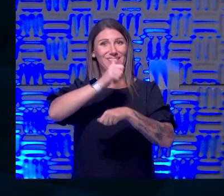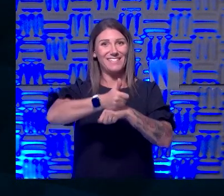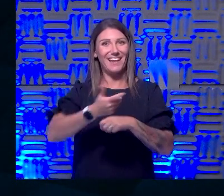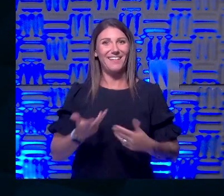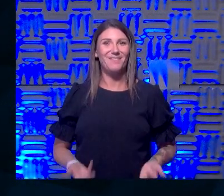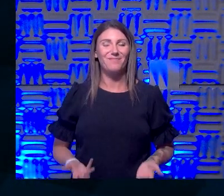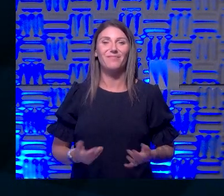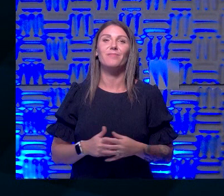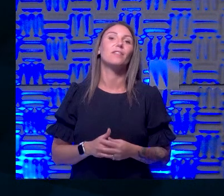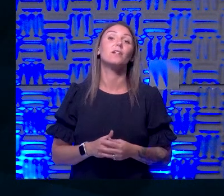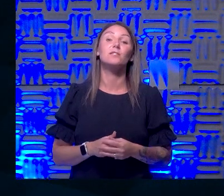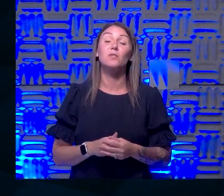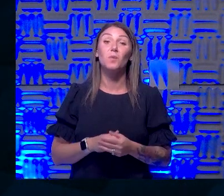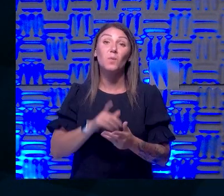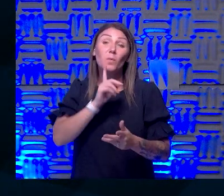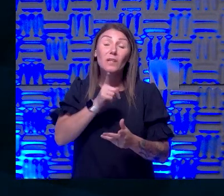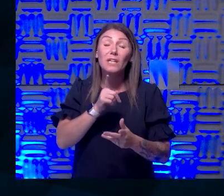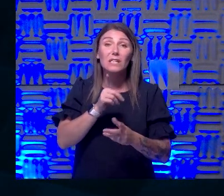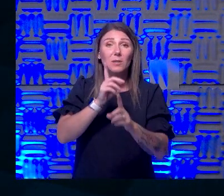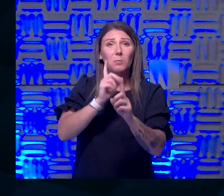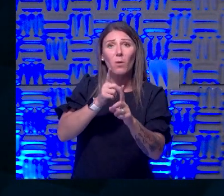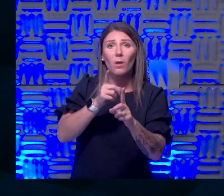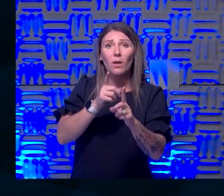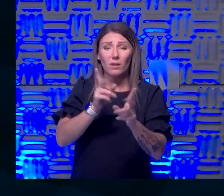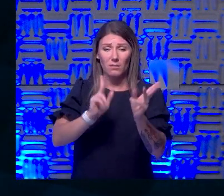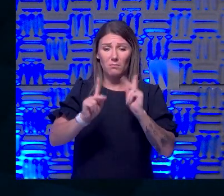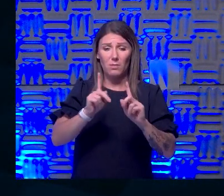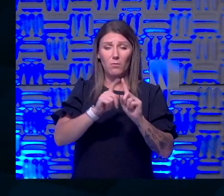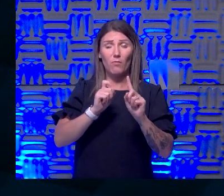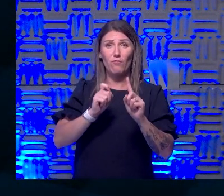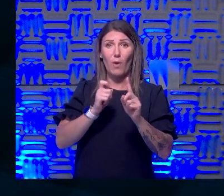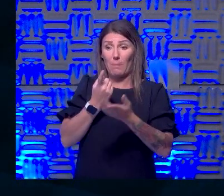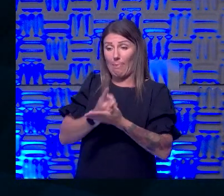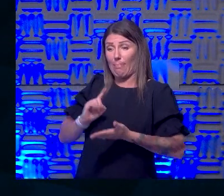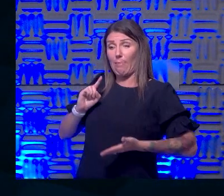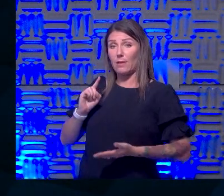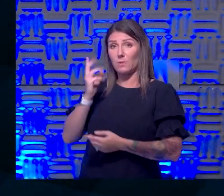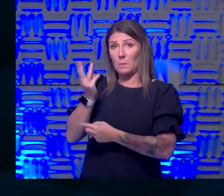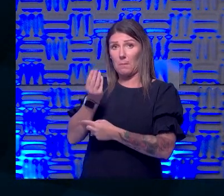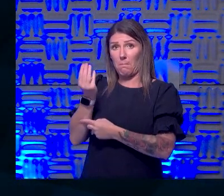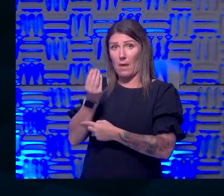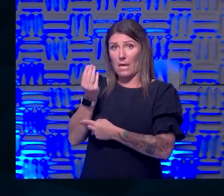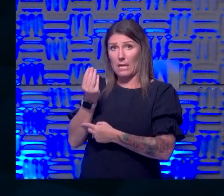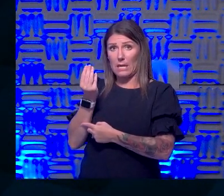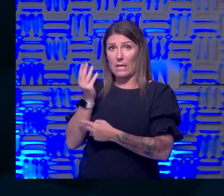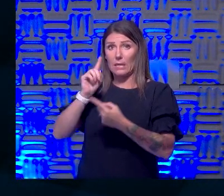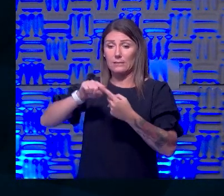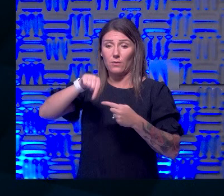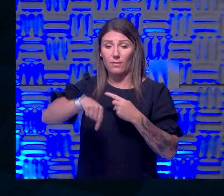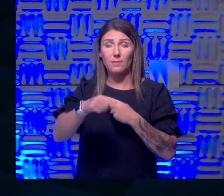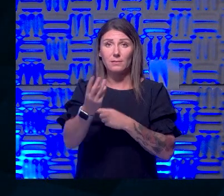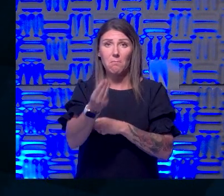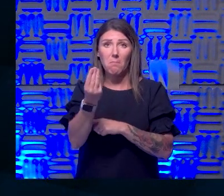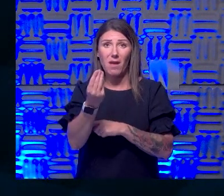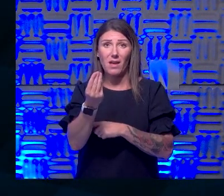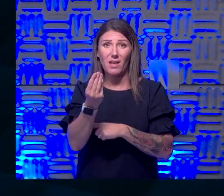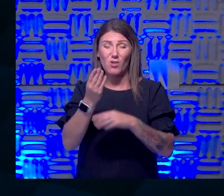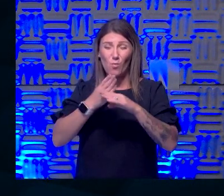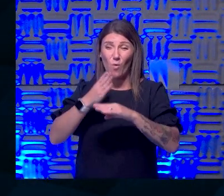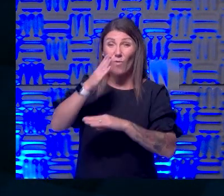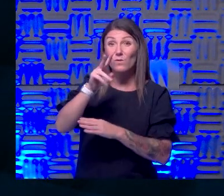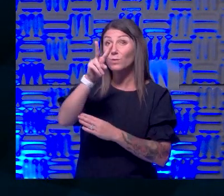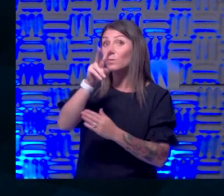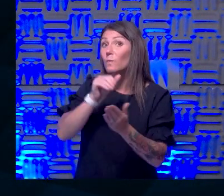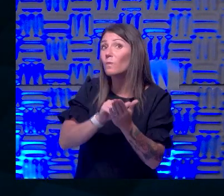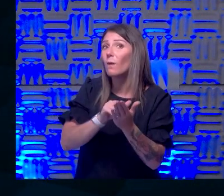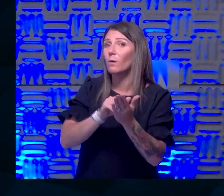And all I can say is people, from last Monday till morning till this past Monday morning, we have had over 2,000 new